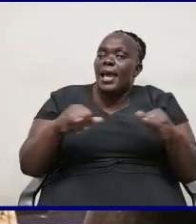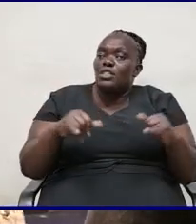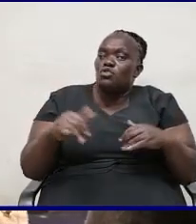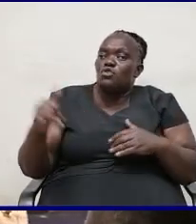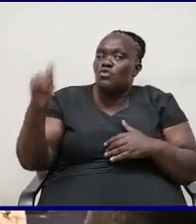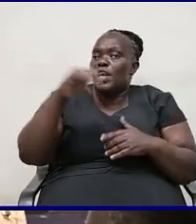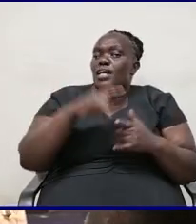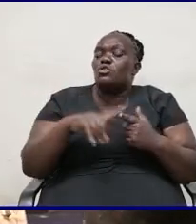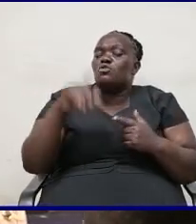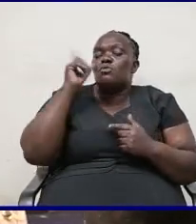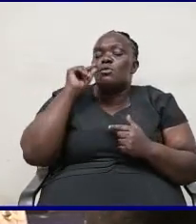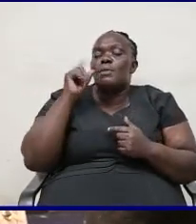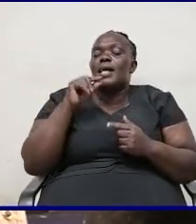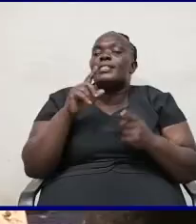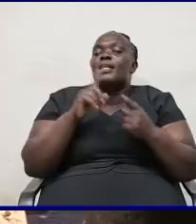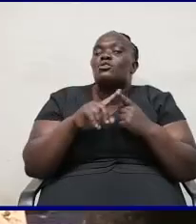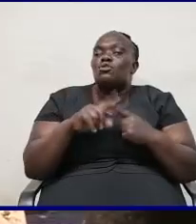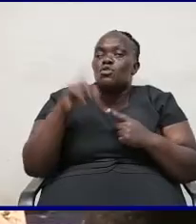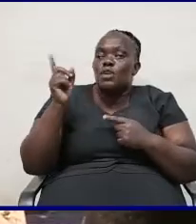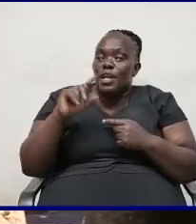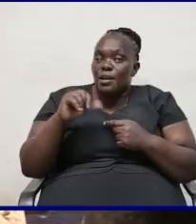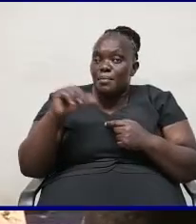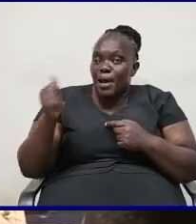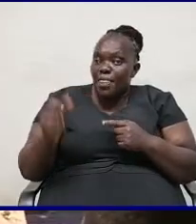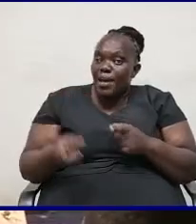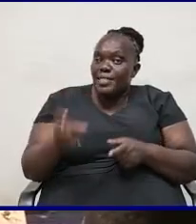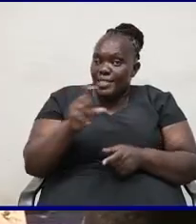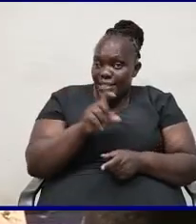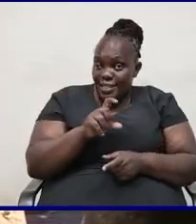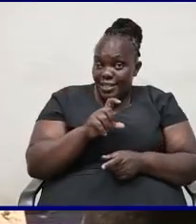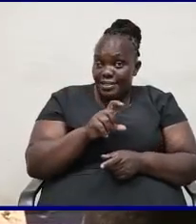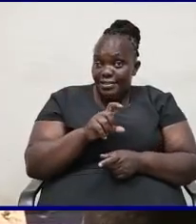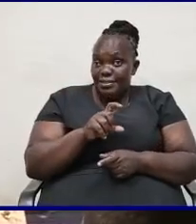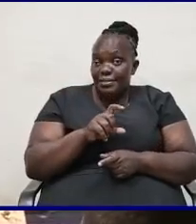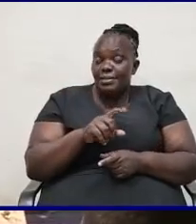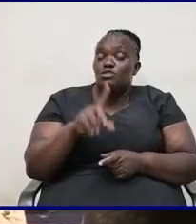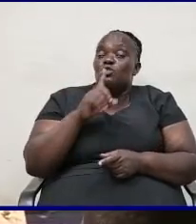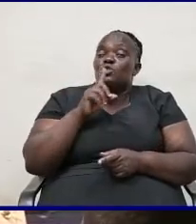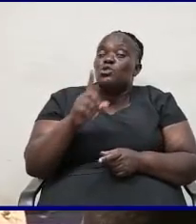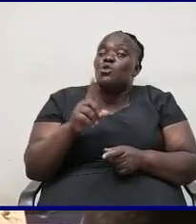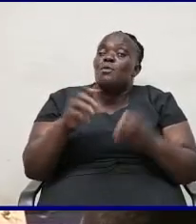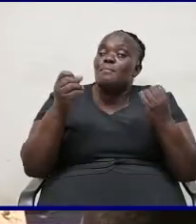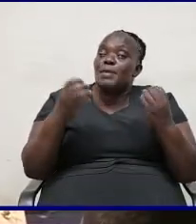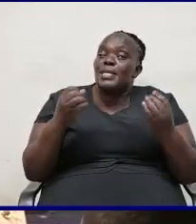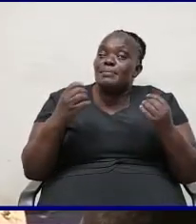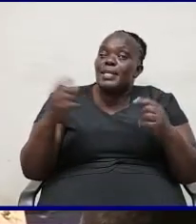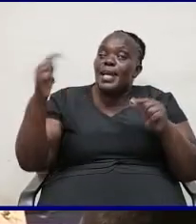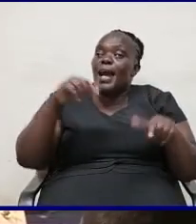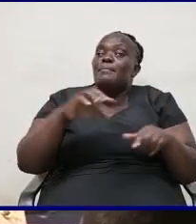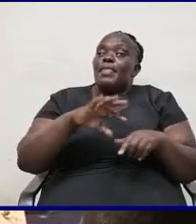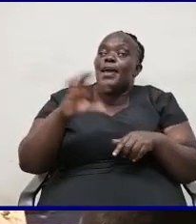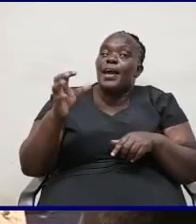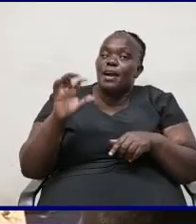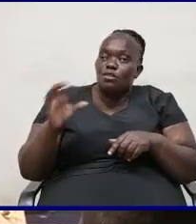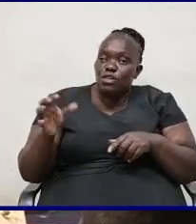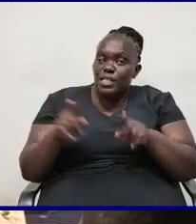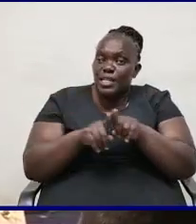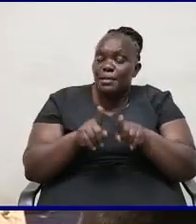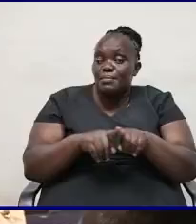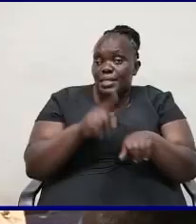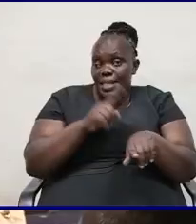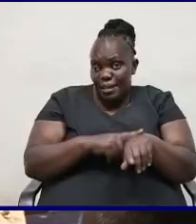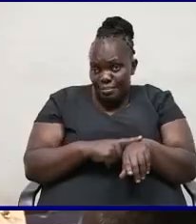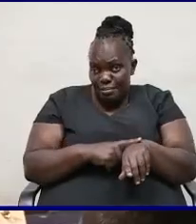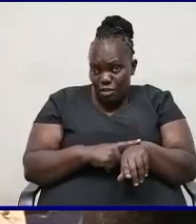fly to Mombasa, to Nairobi, and that has increased and so on. And so there are many. But when it comes to the counties, so that because of